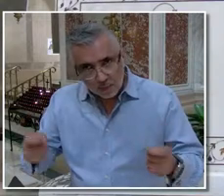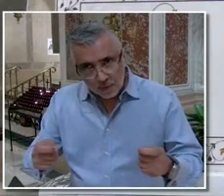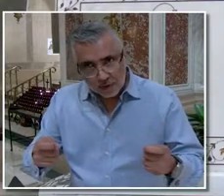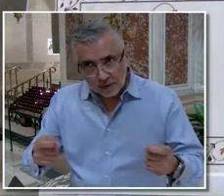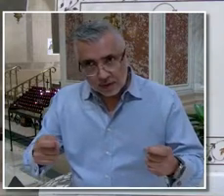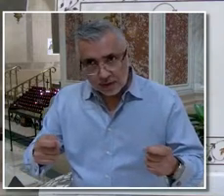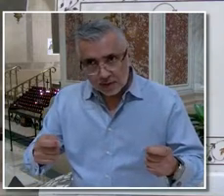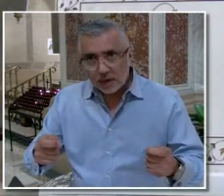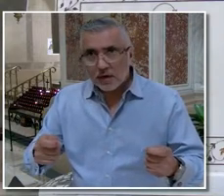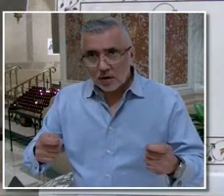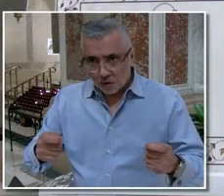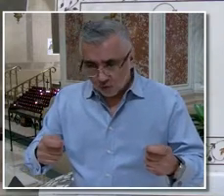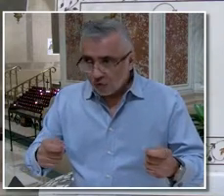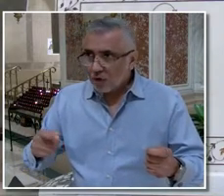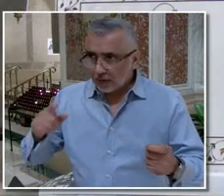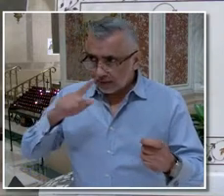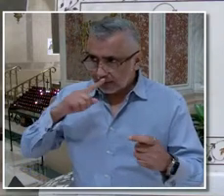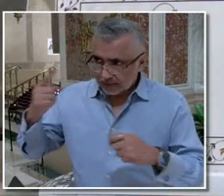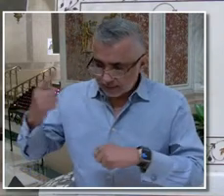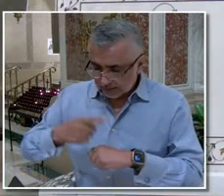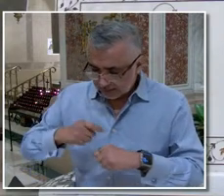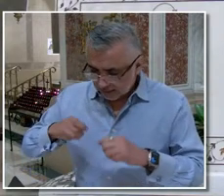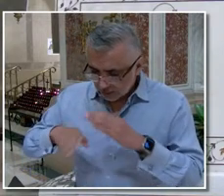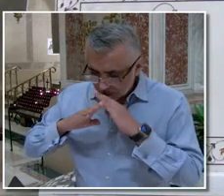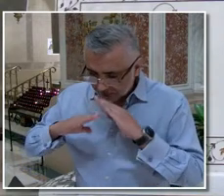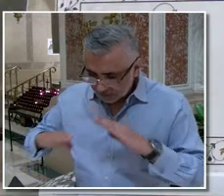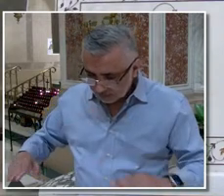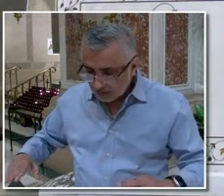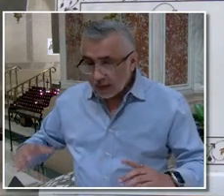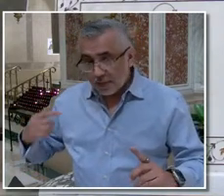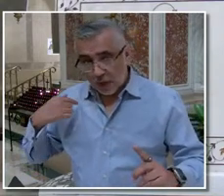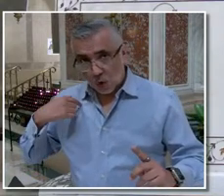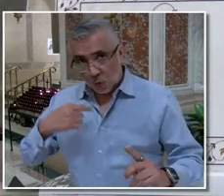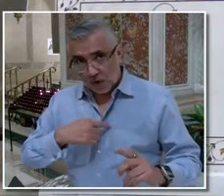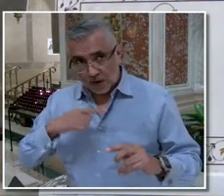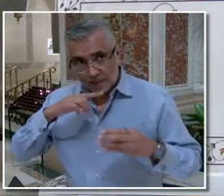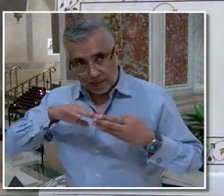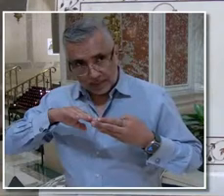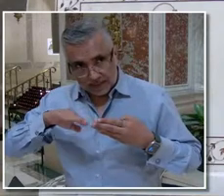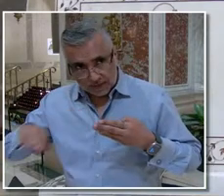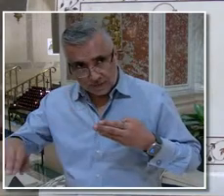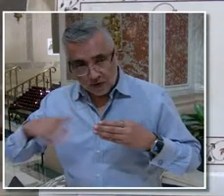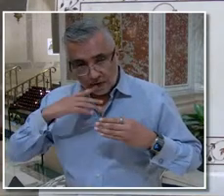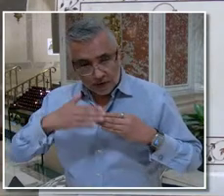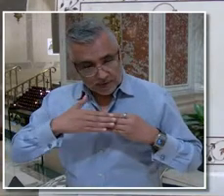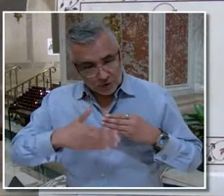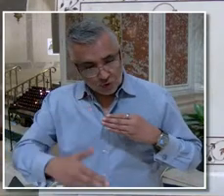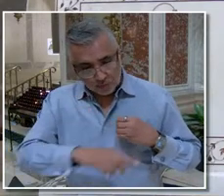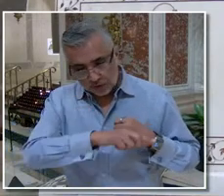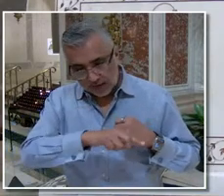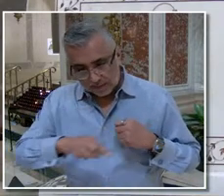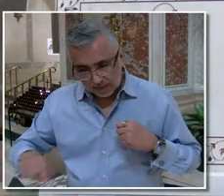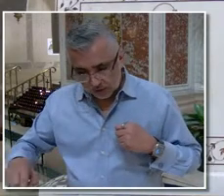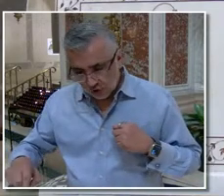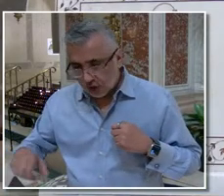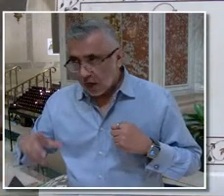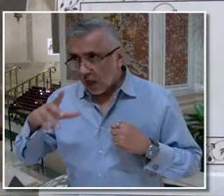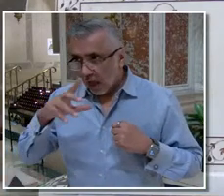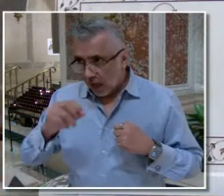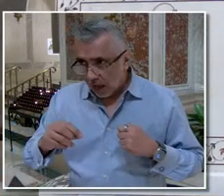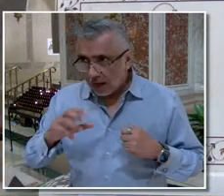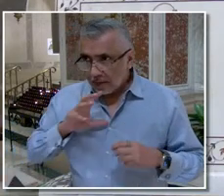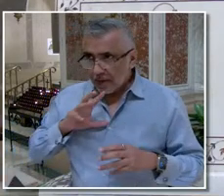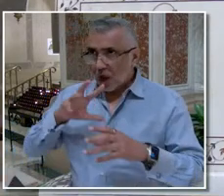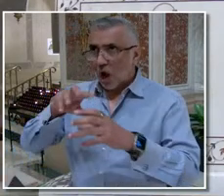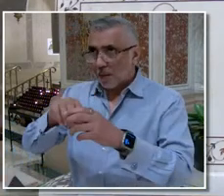our days in your peace and command that we be delivered from eternal damnation and counted among